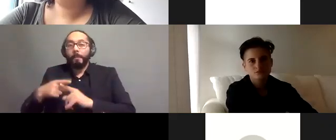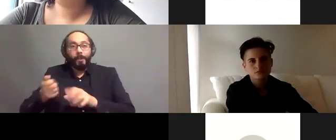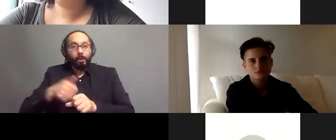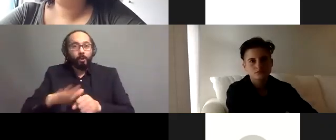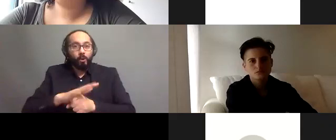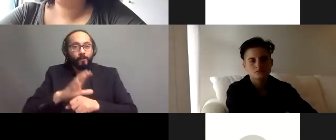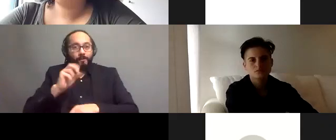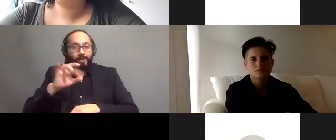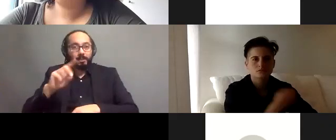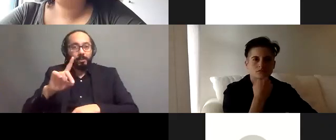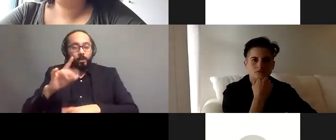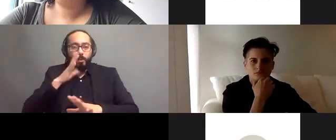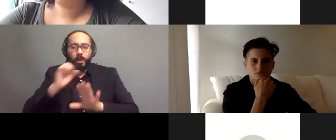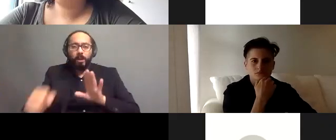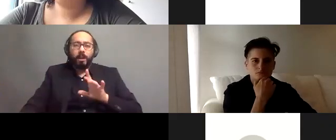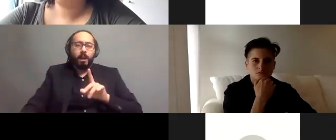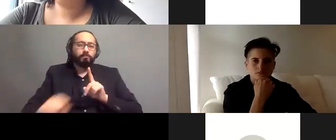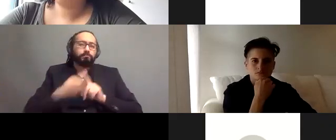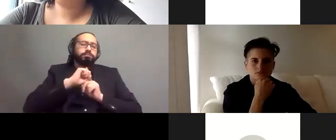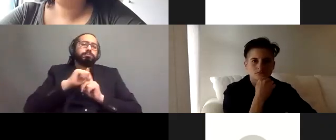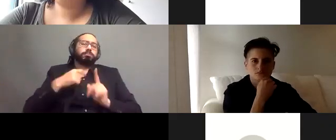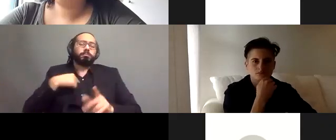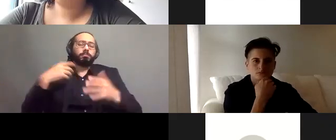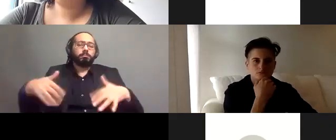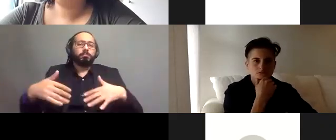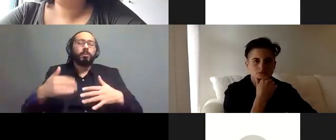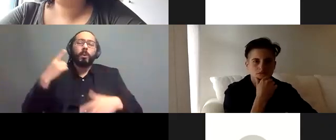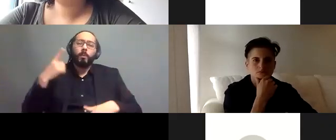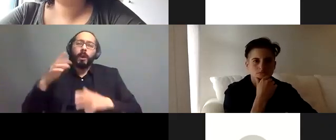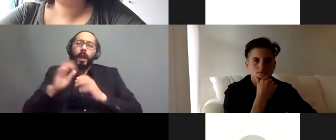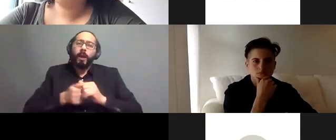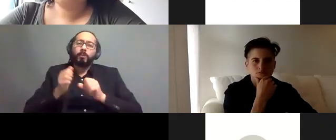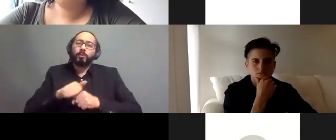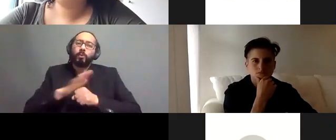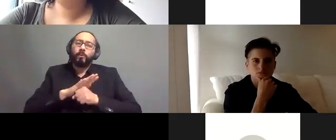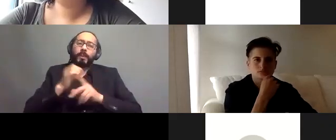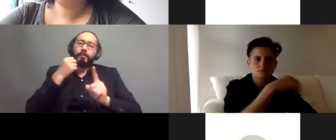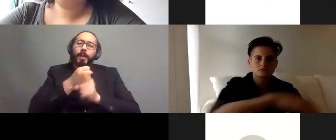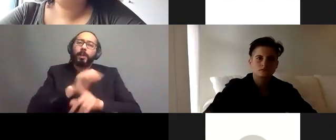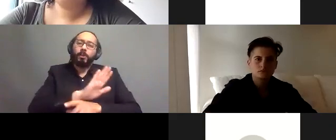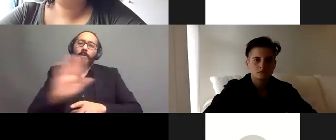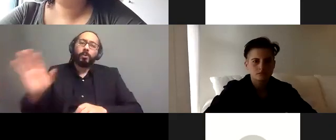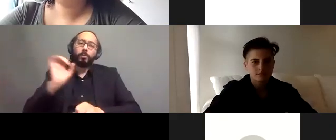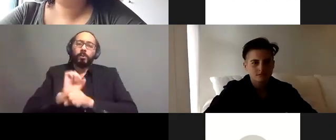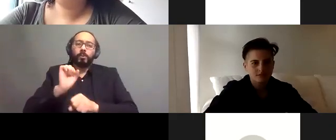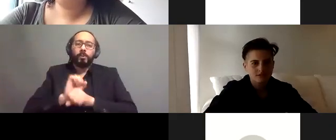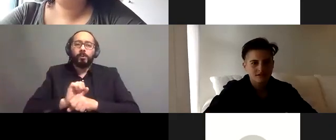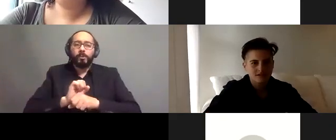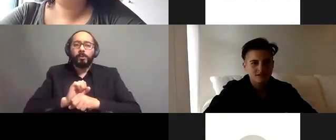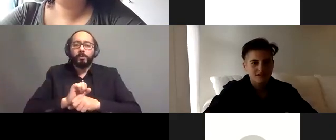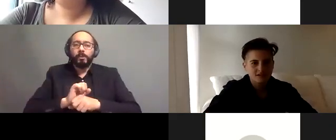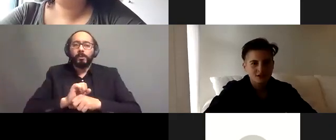I wanted to know how it has impacted your work. Dan, you want to like take that one or start